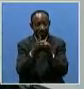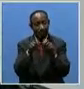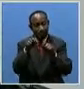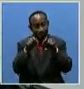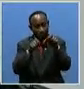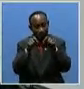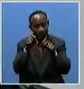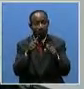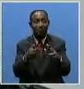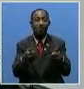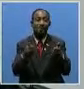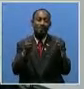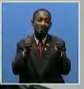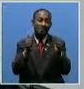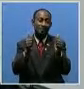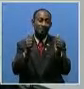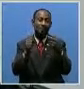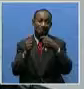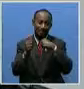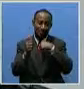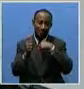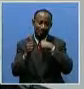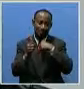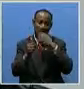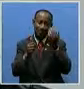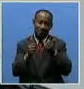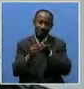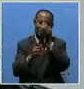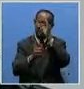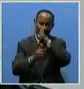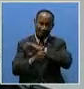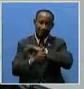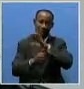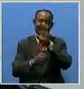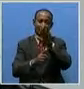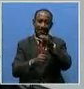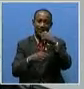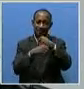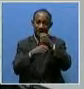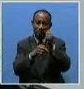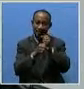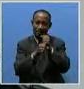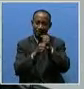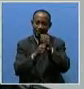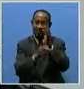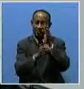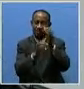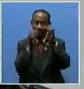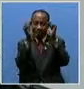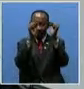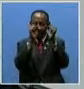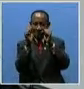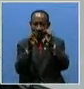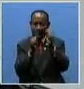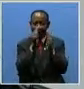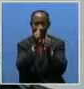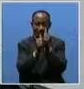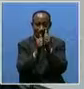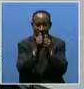self-regulate. I'm sure you are taking advantage of that. You are creating structures that will allow you to